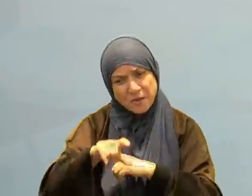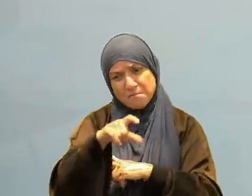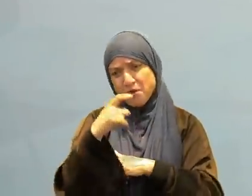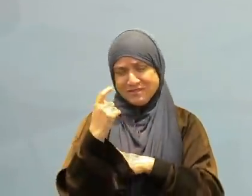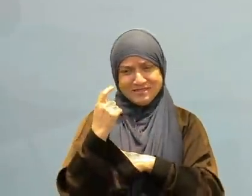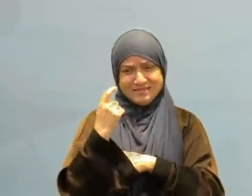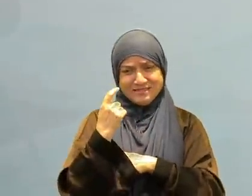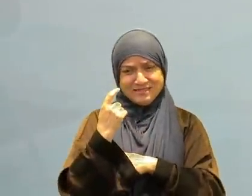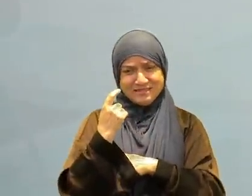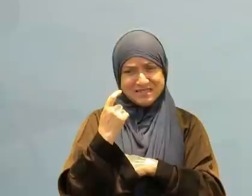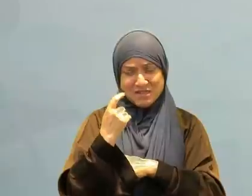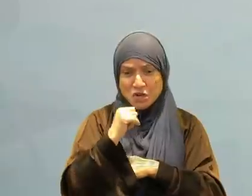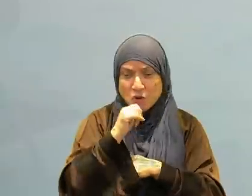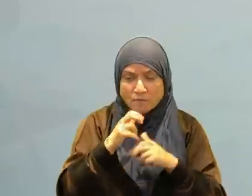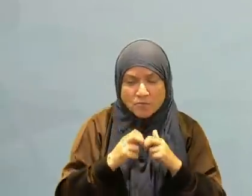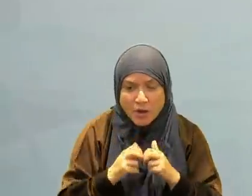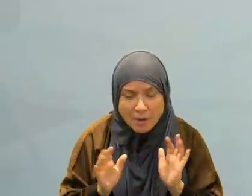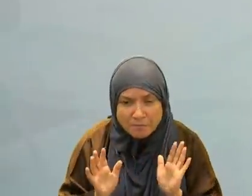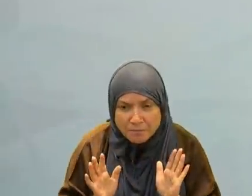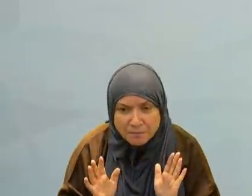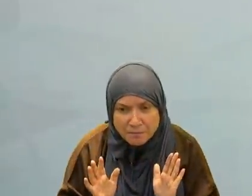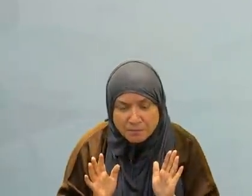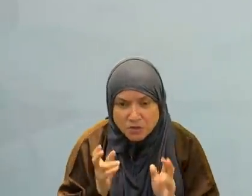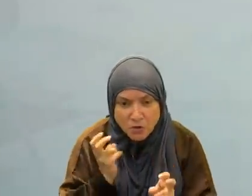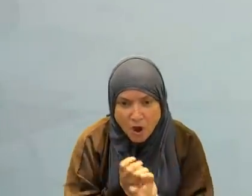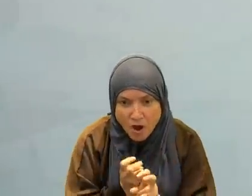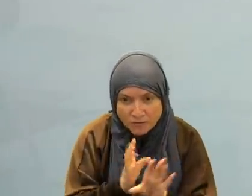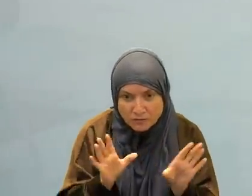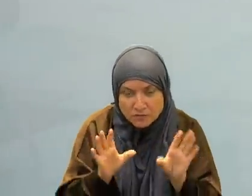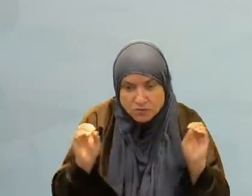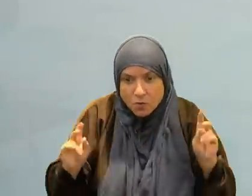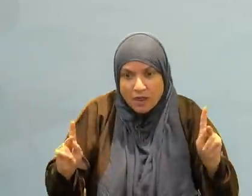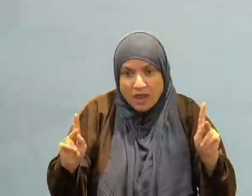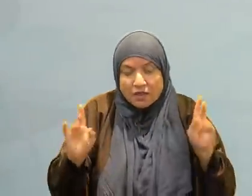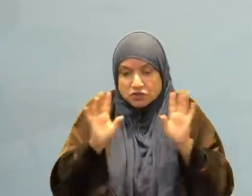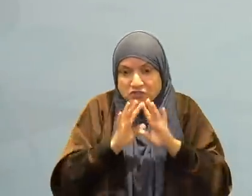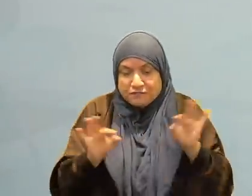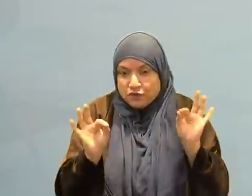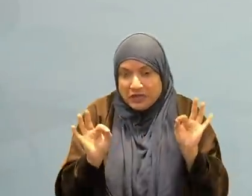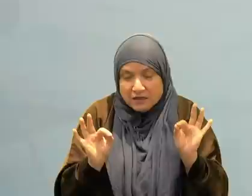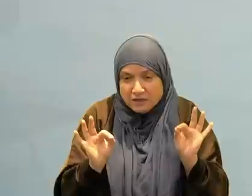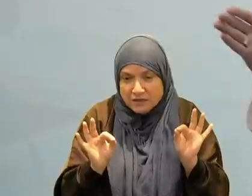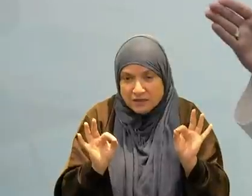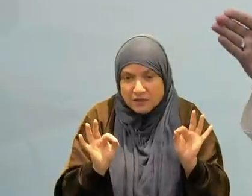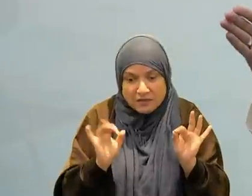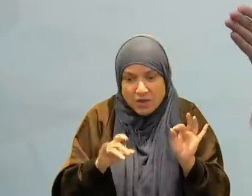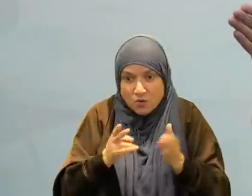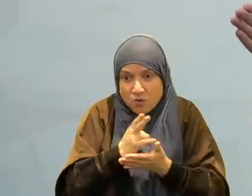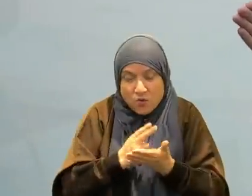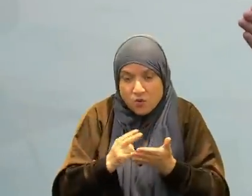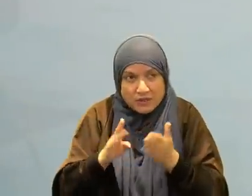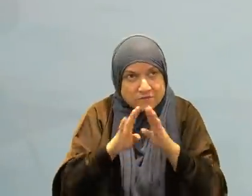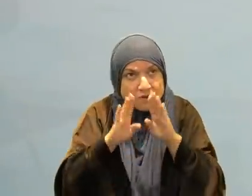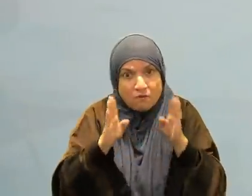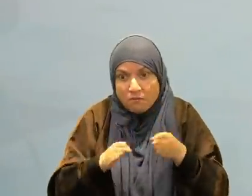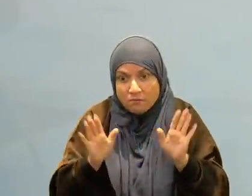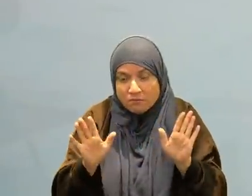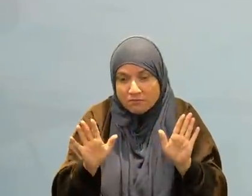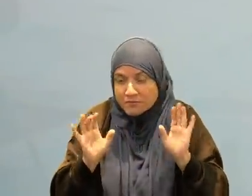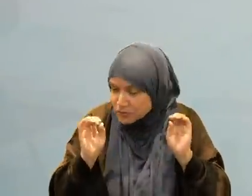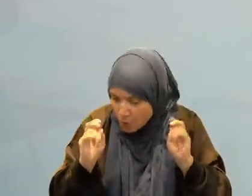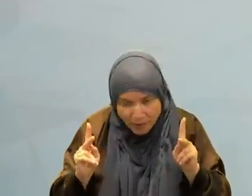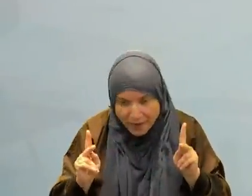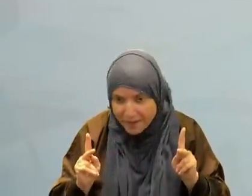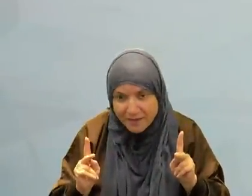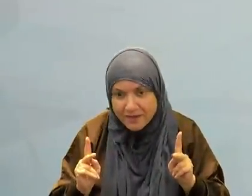COVID and Masjid al-Haram, the sacred house, and the empty Kaaba, no one around